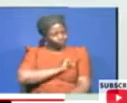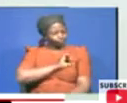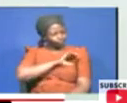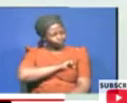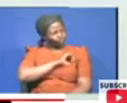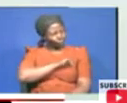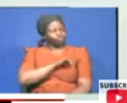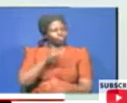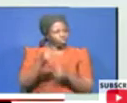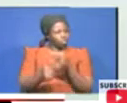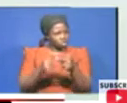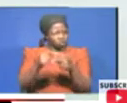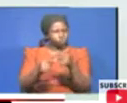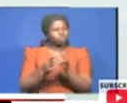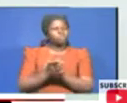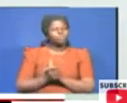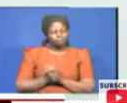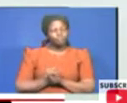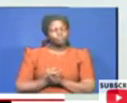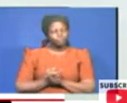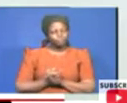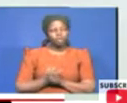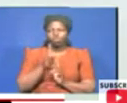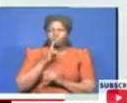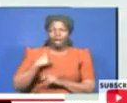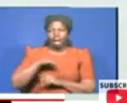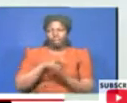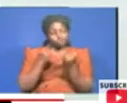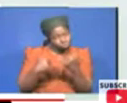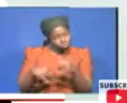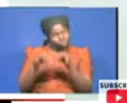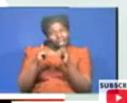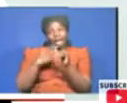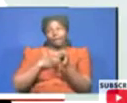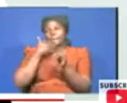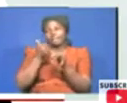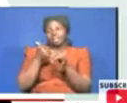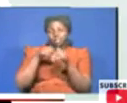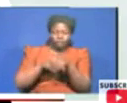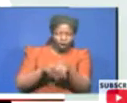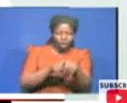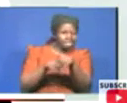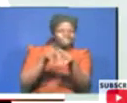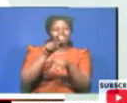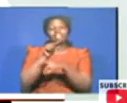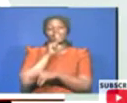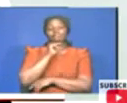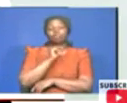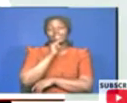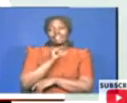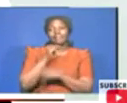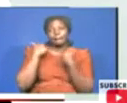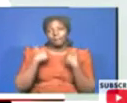persist. Mm-hmm. Yes. So we are trying our best. Also, mm-hmm. we are trying to follow these boys. And I would